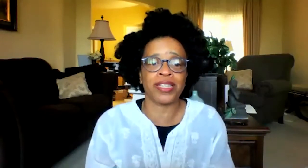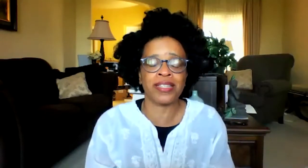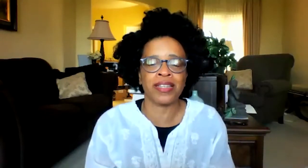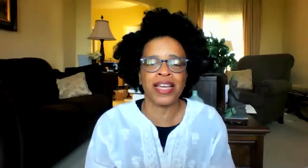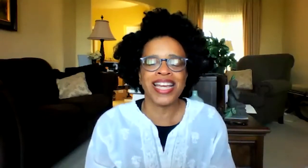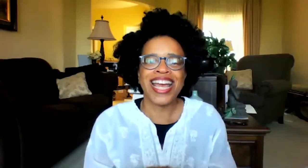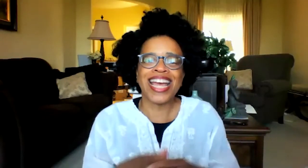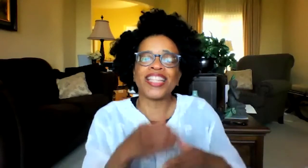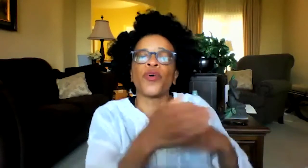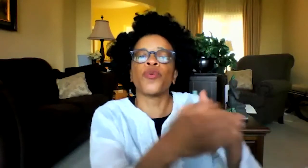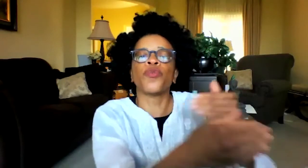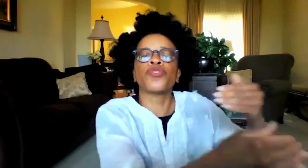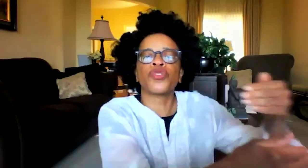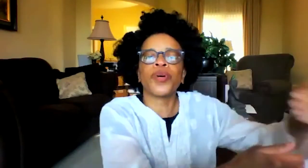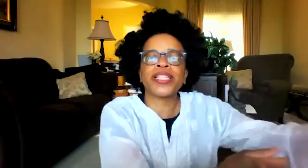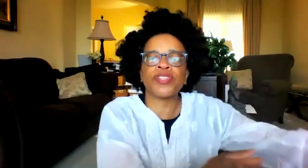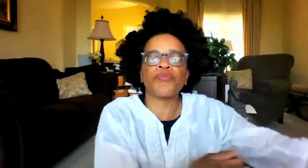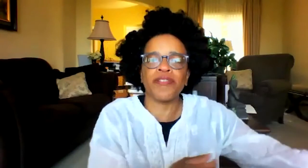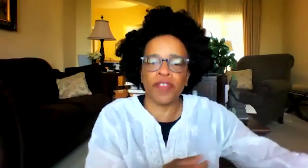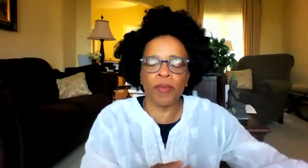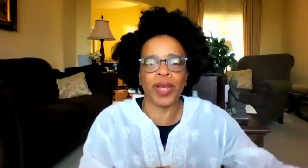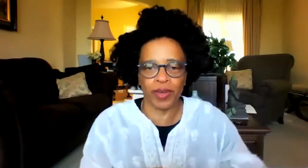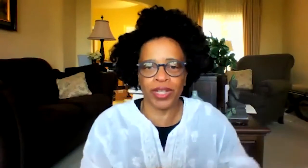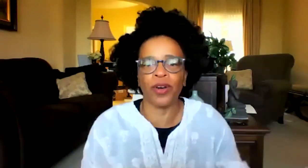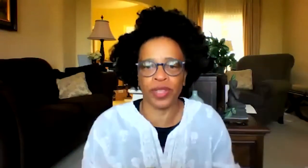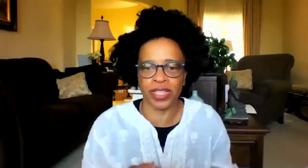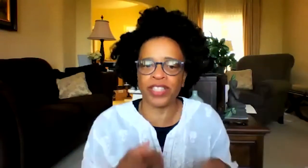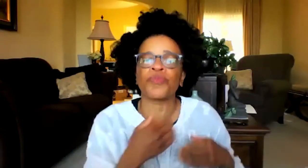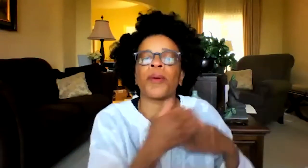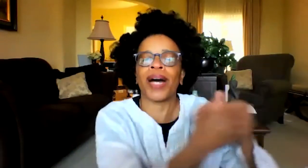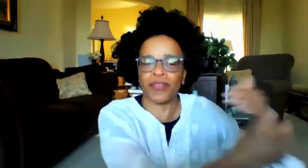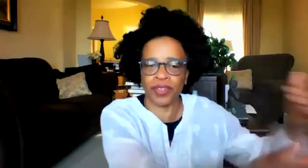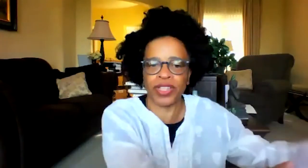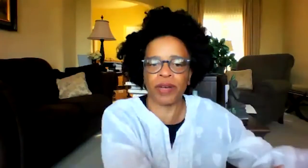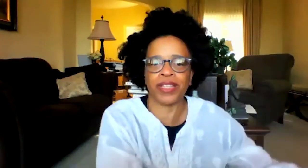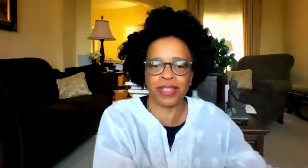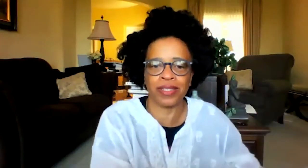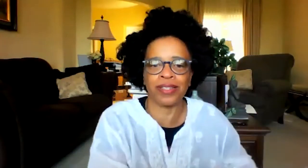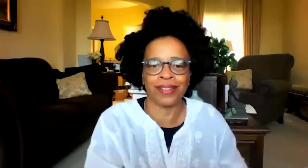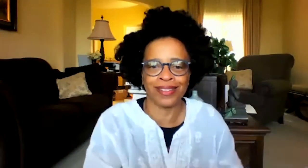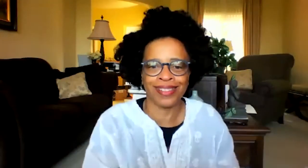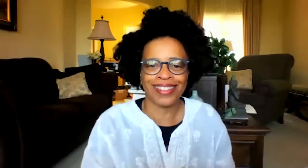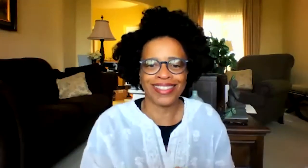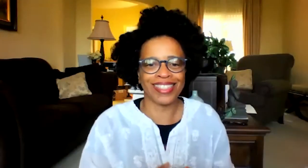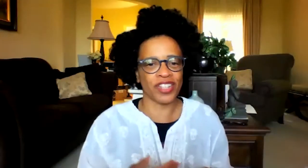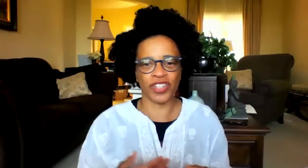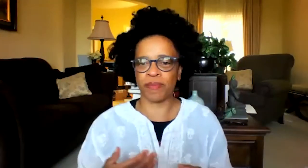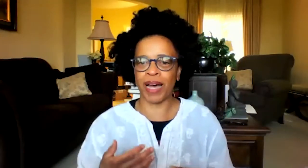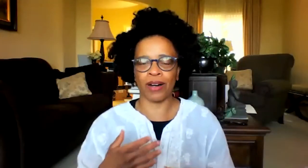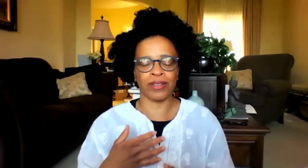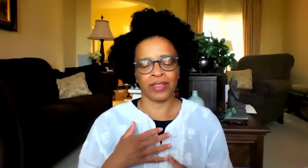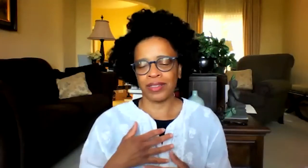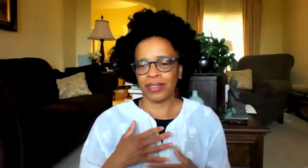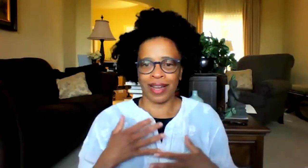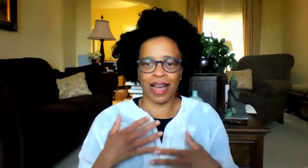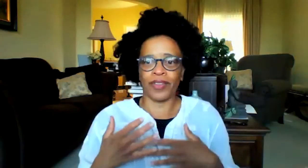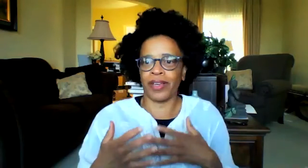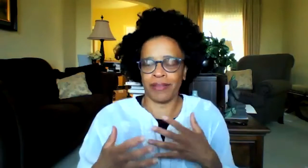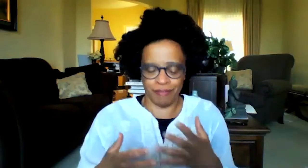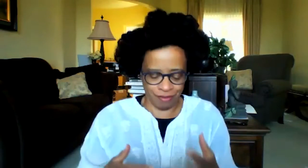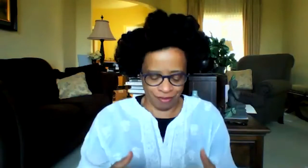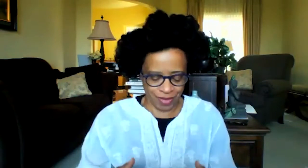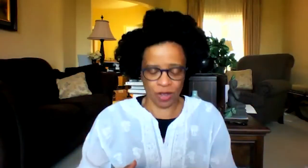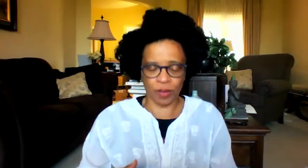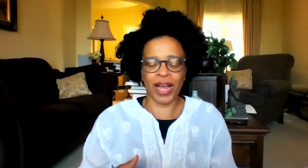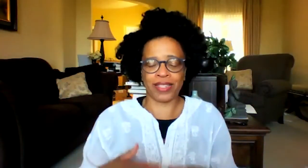our choices. And those choices reverberate. We know this. This is what mindfulness helps us see. It's not just about how